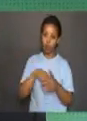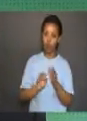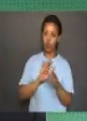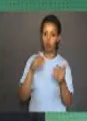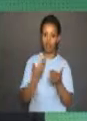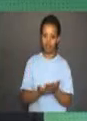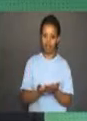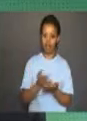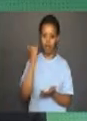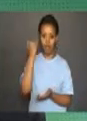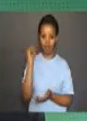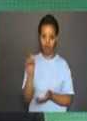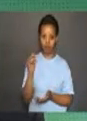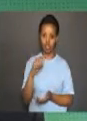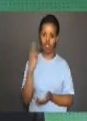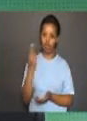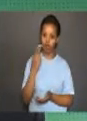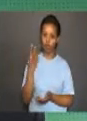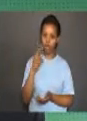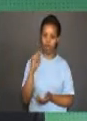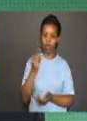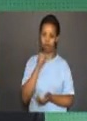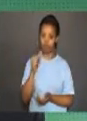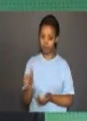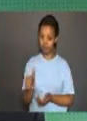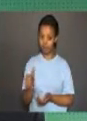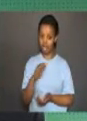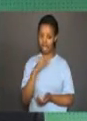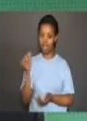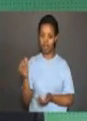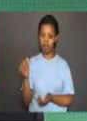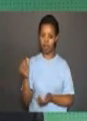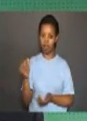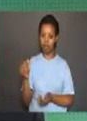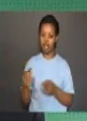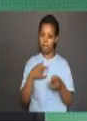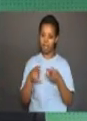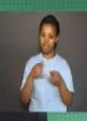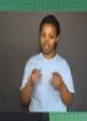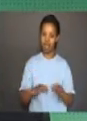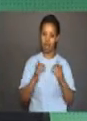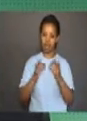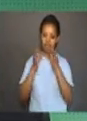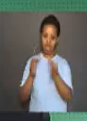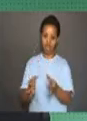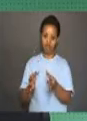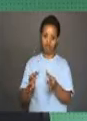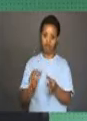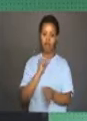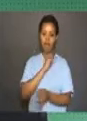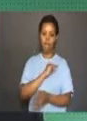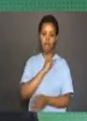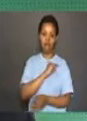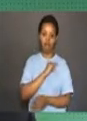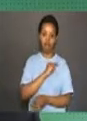the notions of use and disuse and the inheritance of acquired